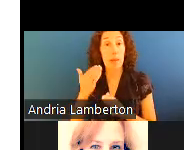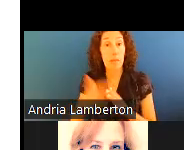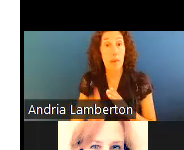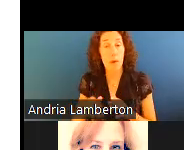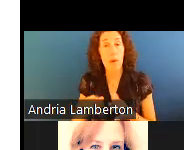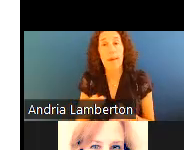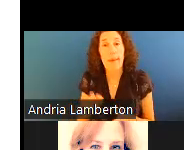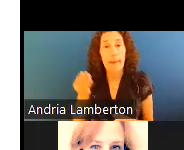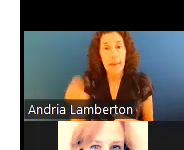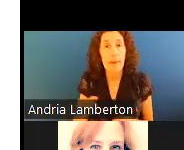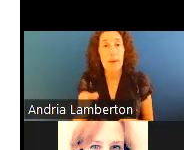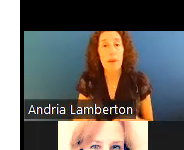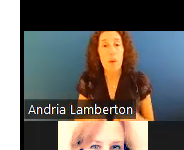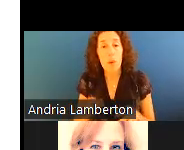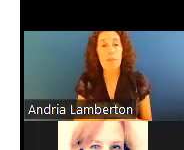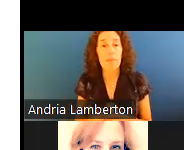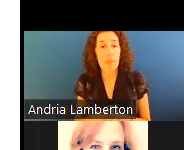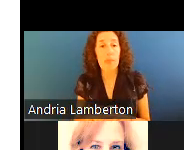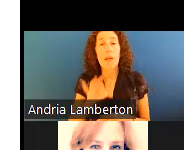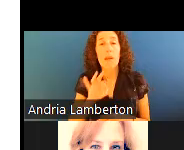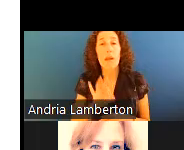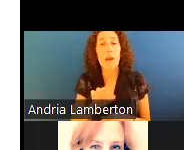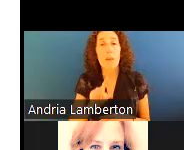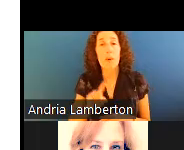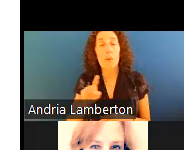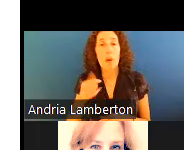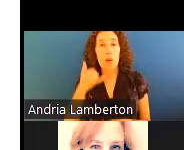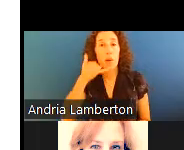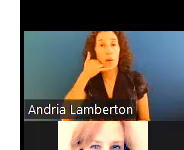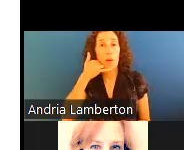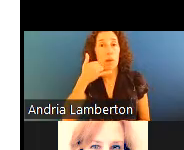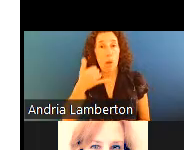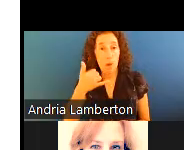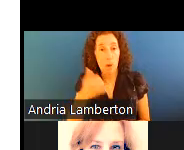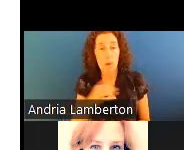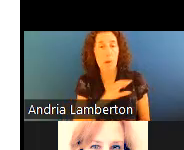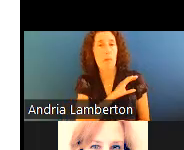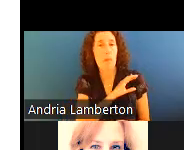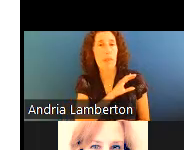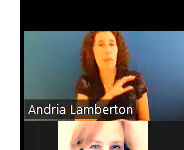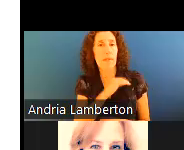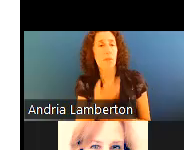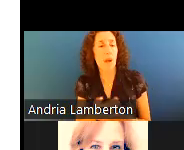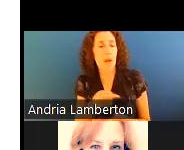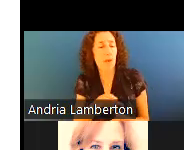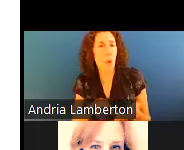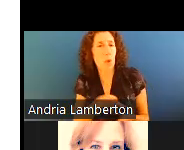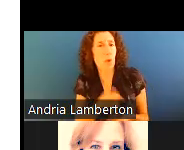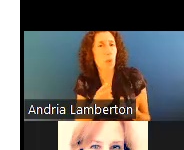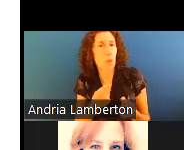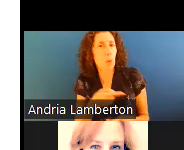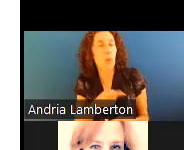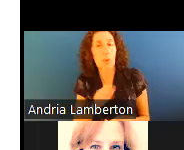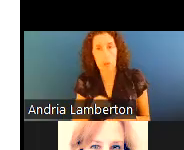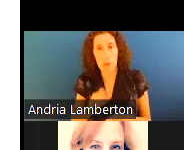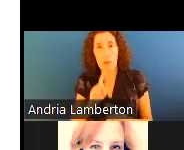about what they observed and what actions they took, also possibly police testimony about any statements made by the defendant.